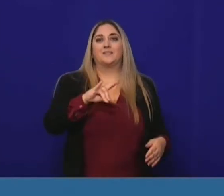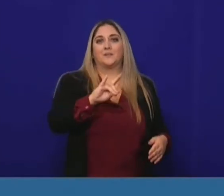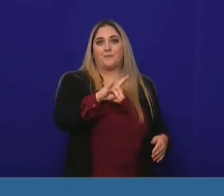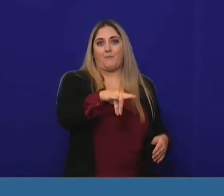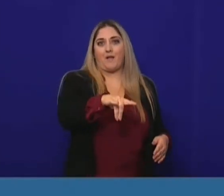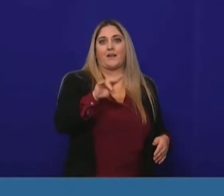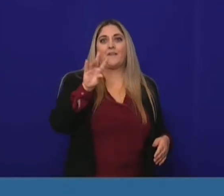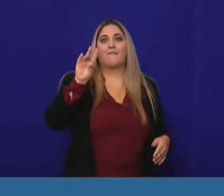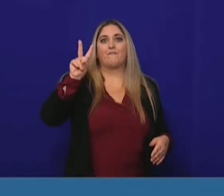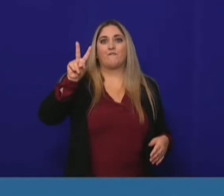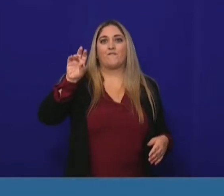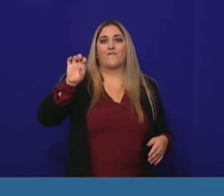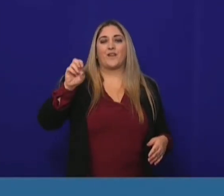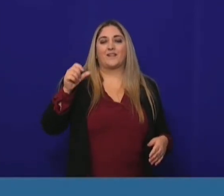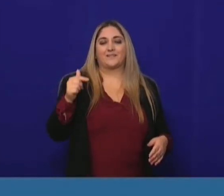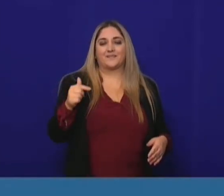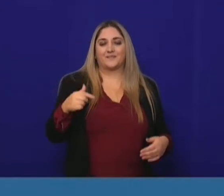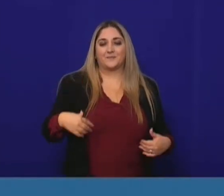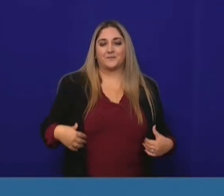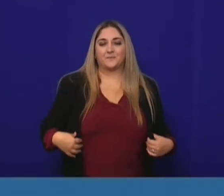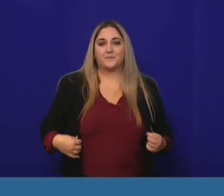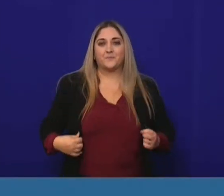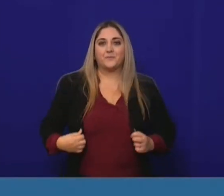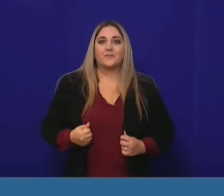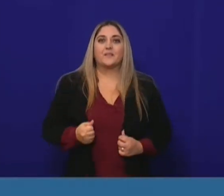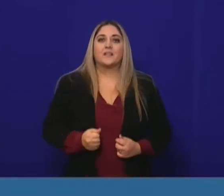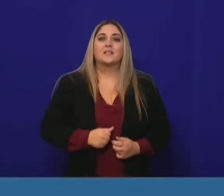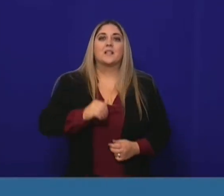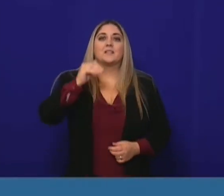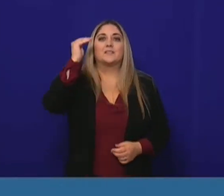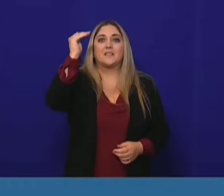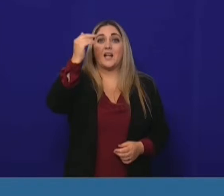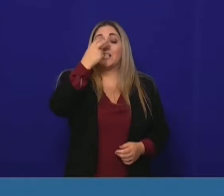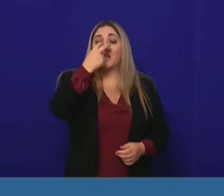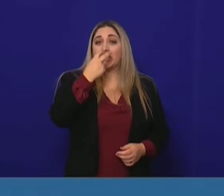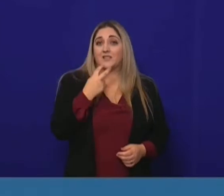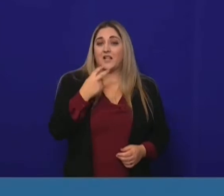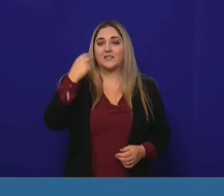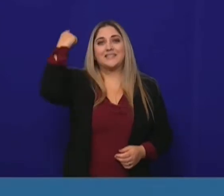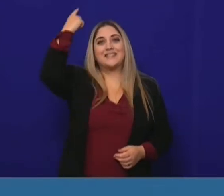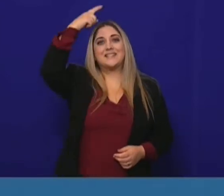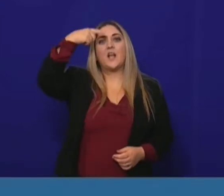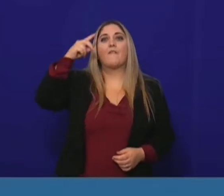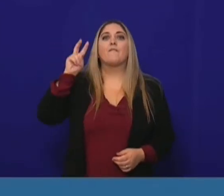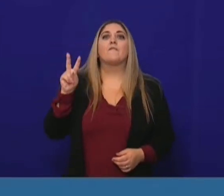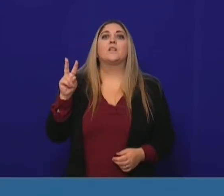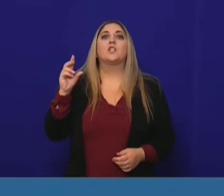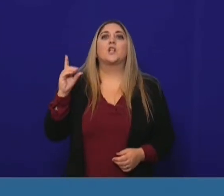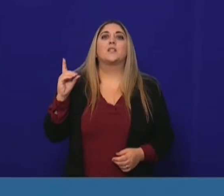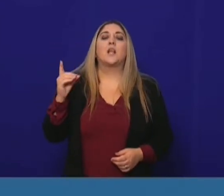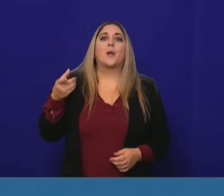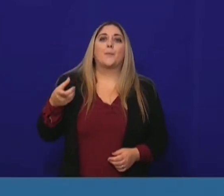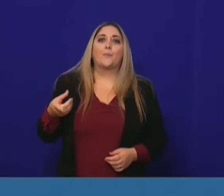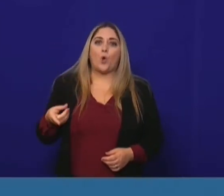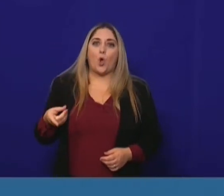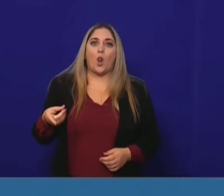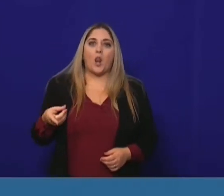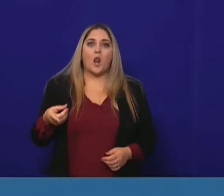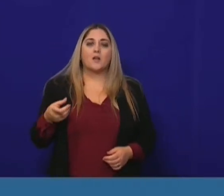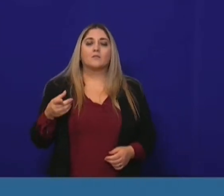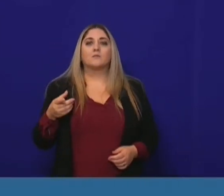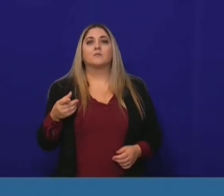mill-veterinary services. Fuq id-djar tal-anzjani, iva kellna numru ta' djar ta' anzjani